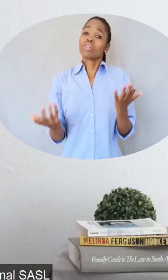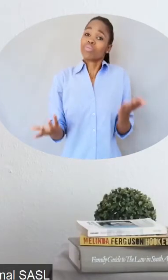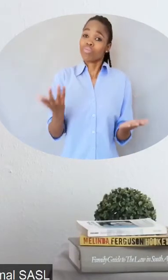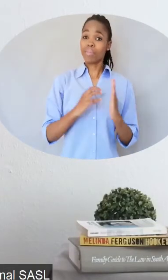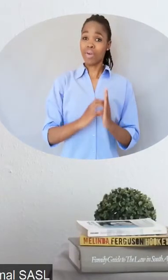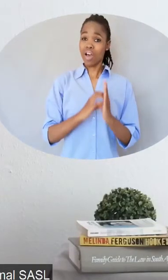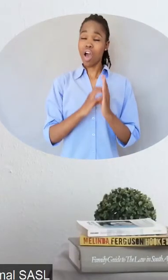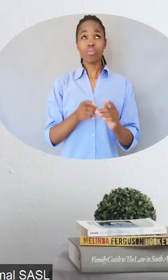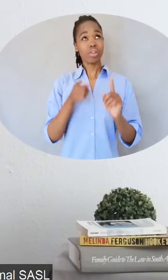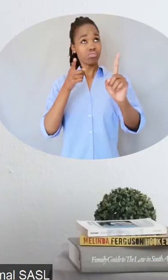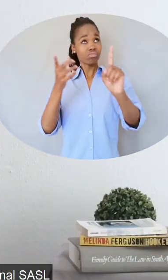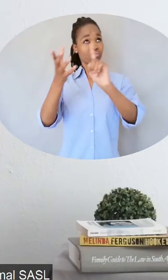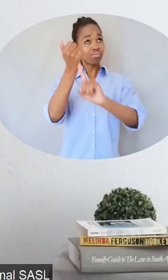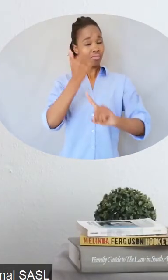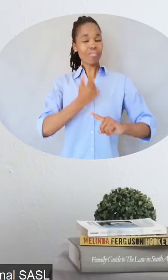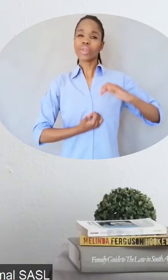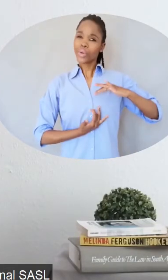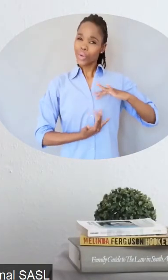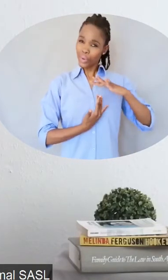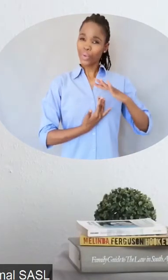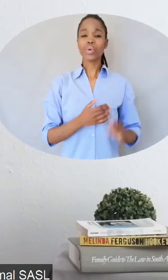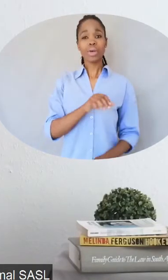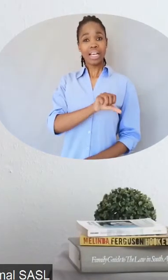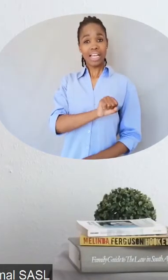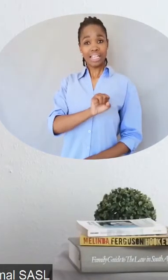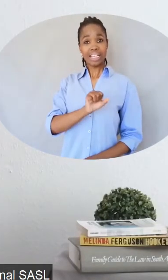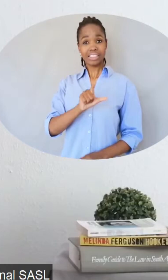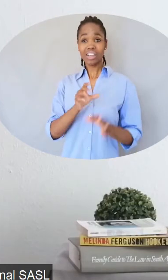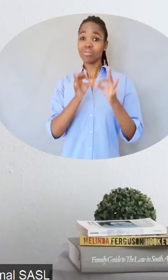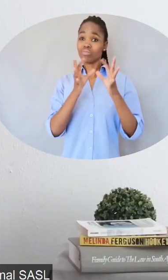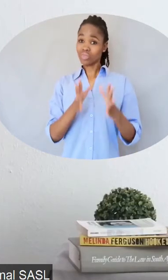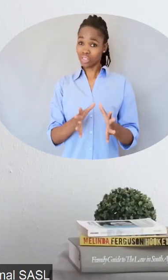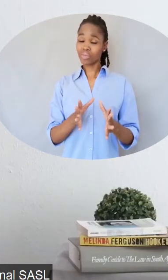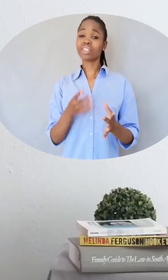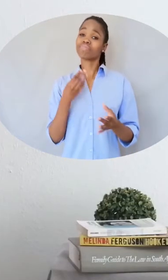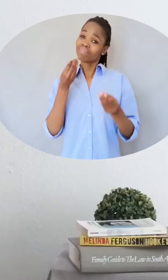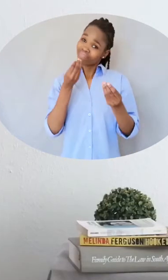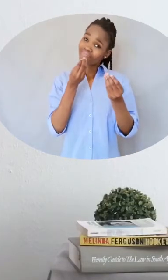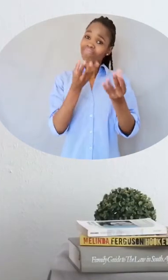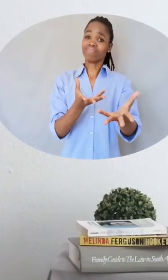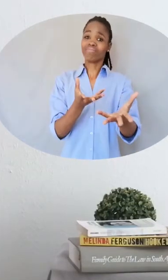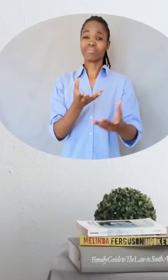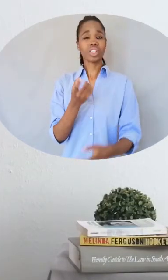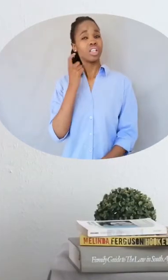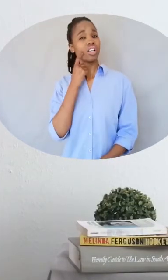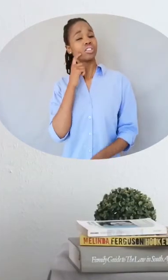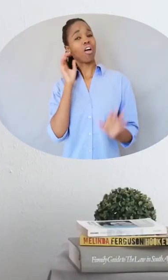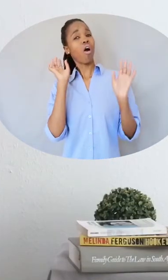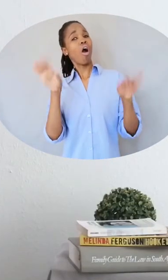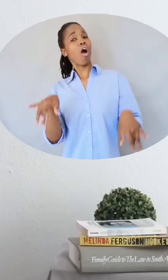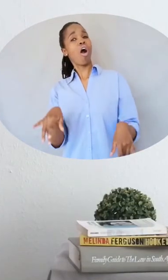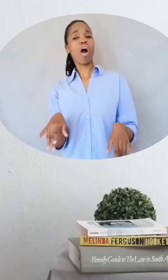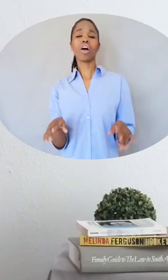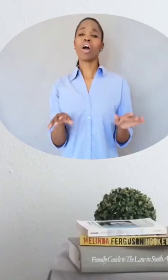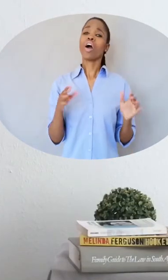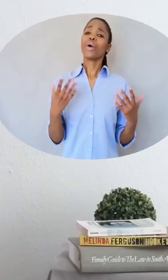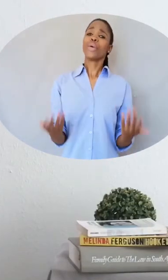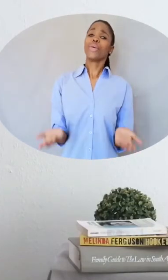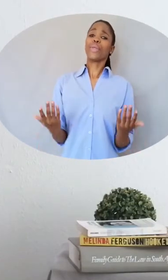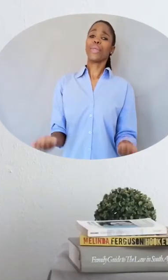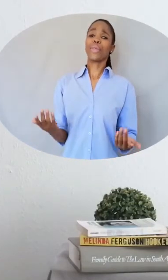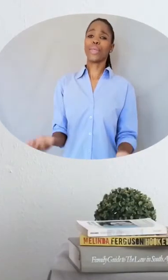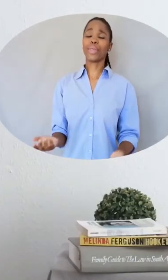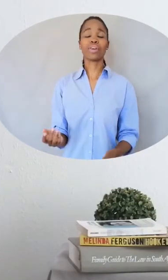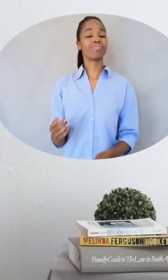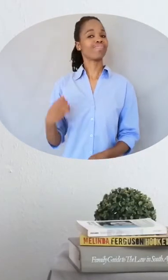in this case becoming a professional SSL interpreter, please note that it's not an easy journey.